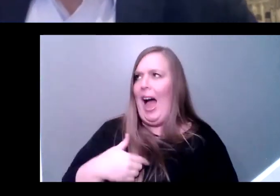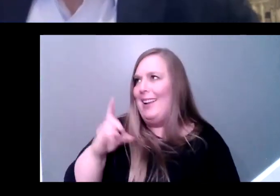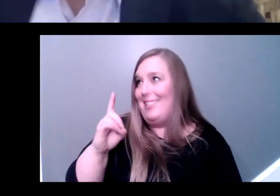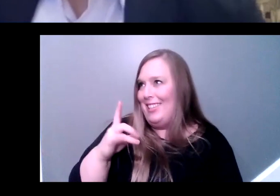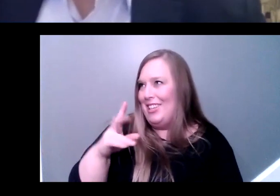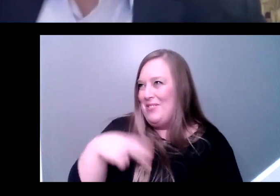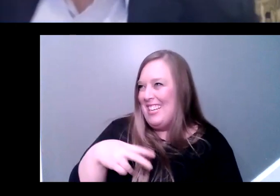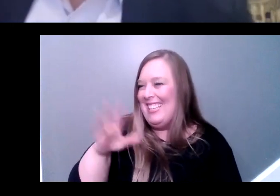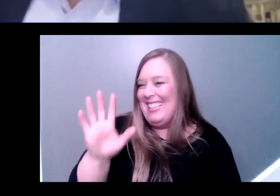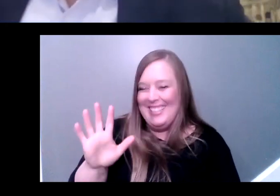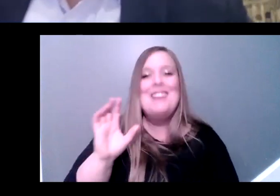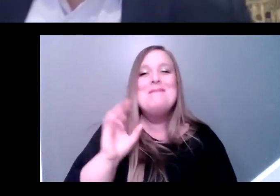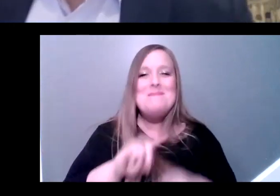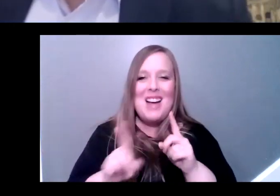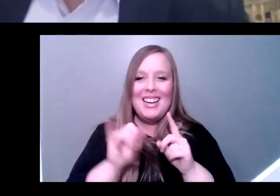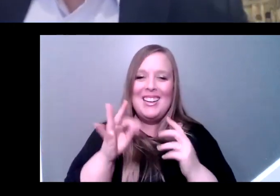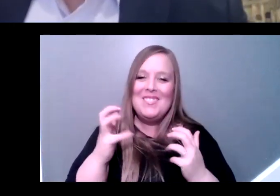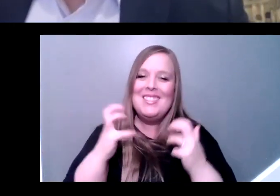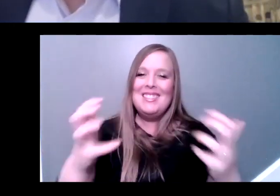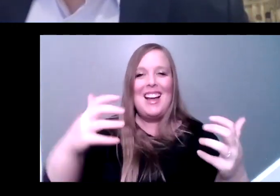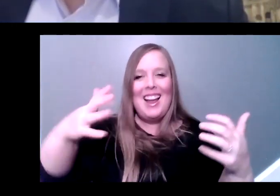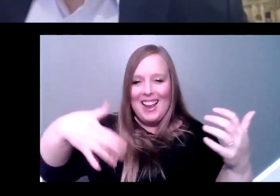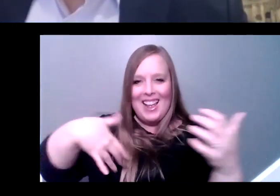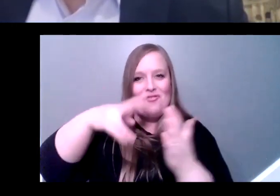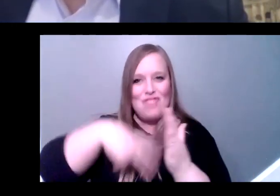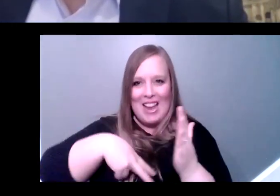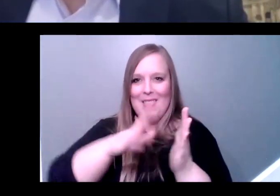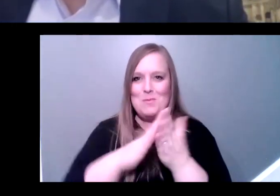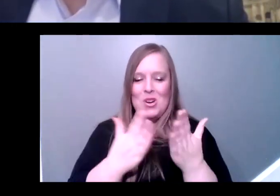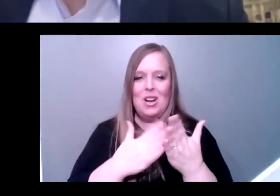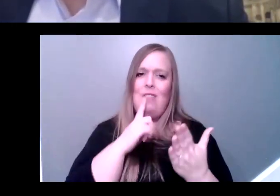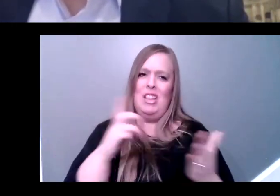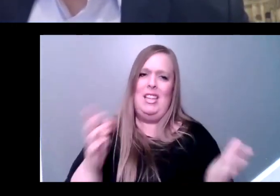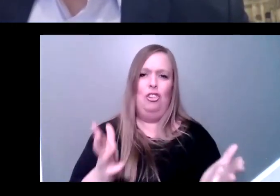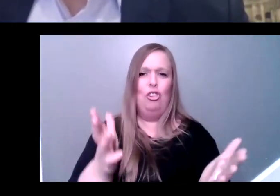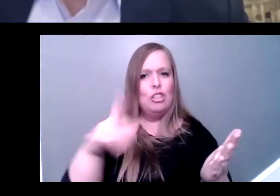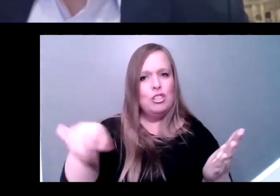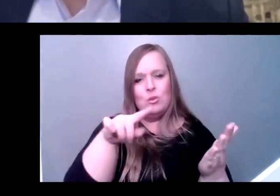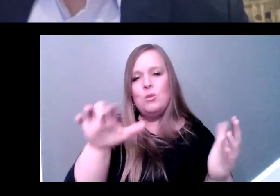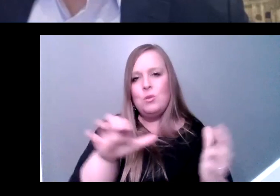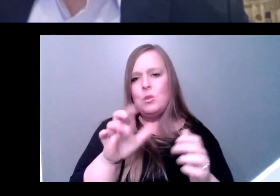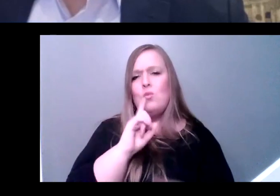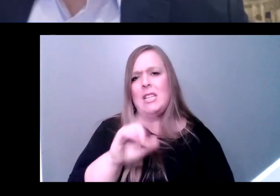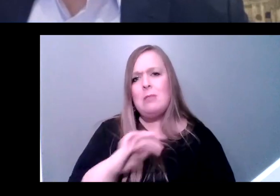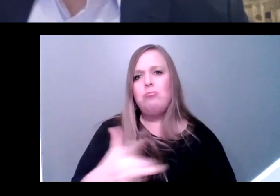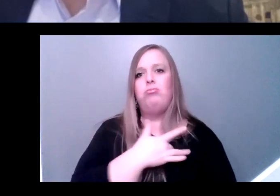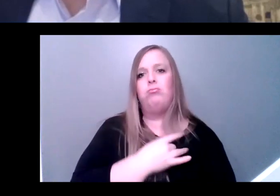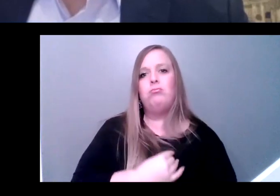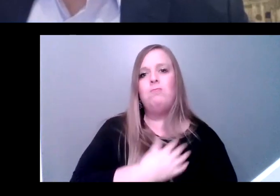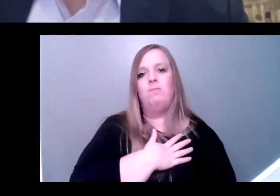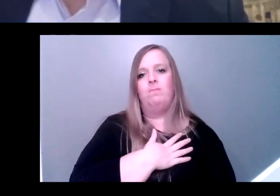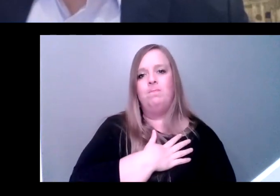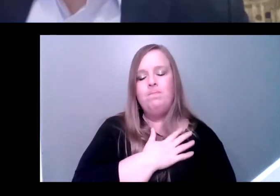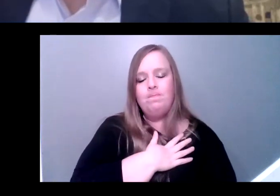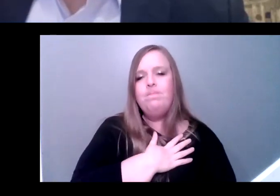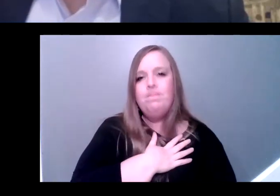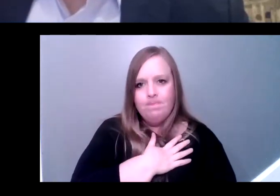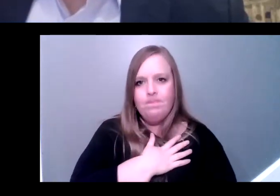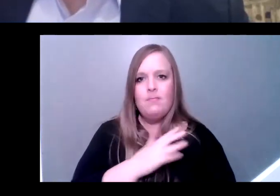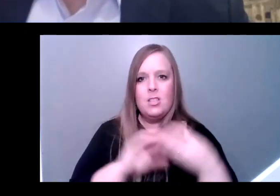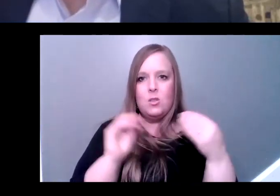had written prior to that an as told to memoir for somebody who had survived the genocide, and